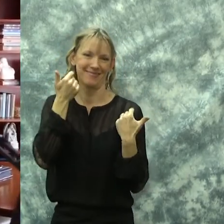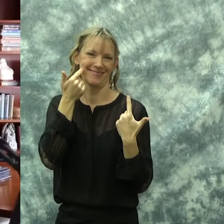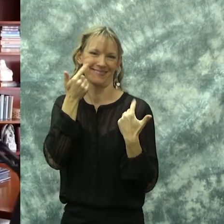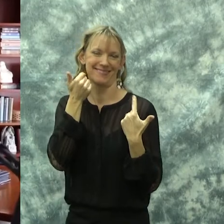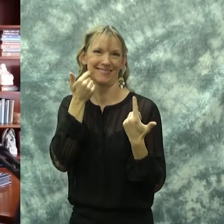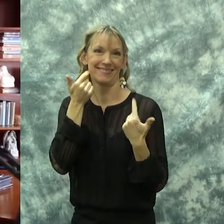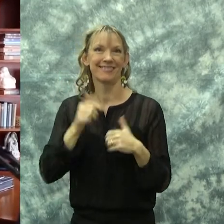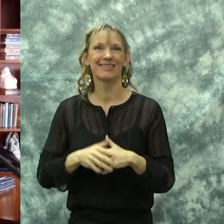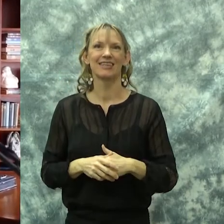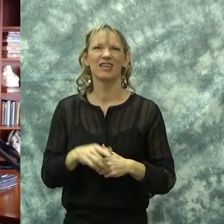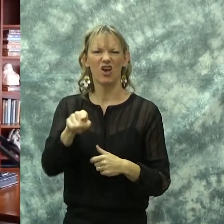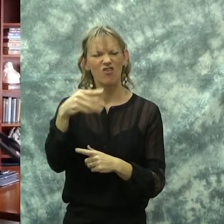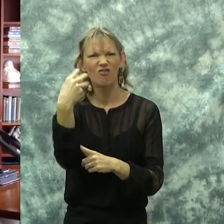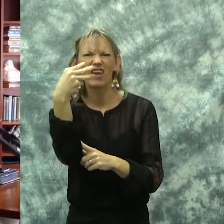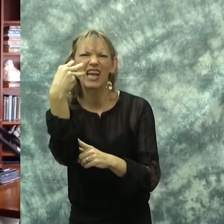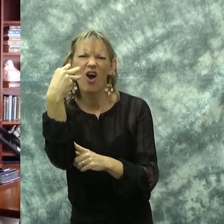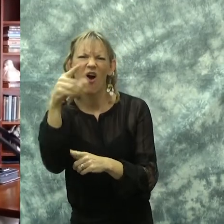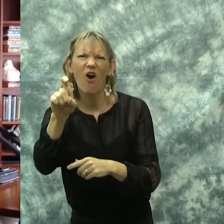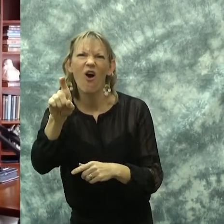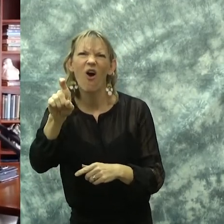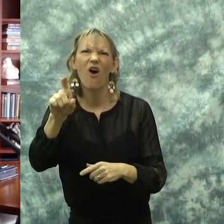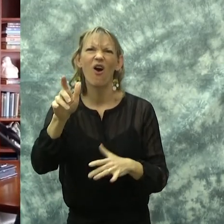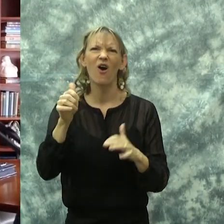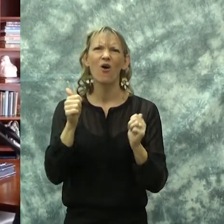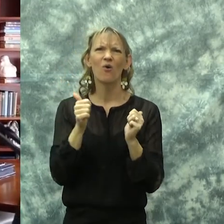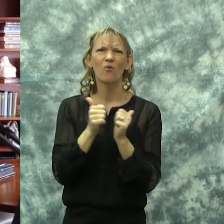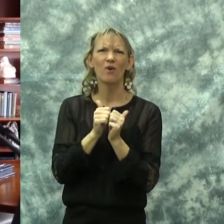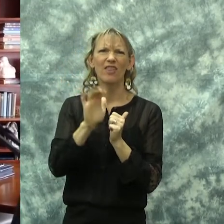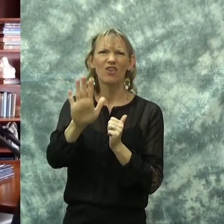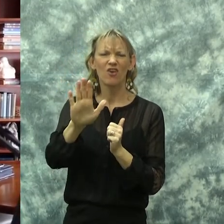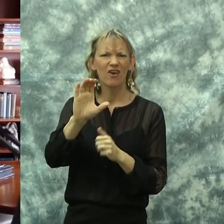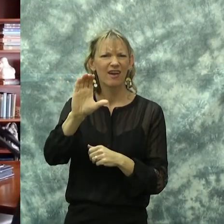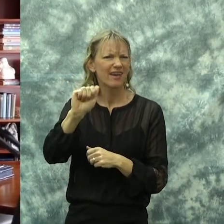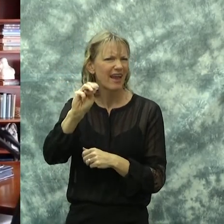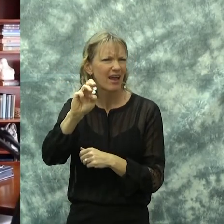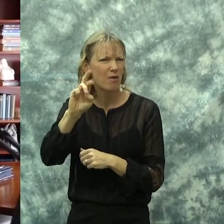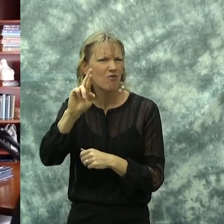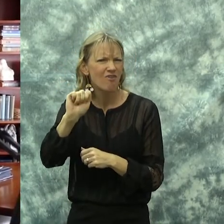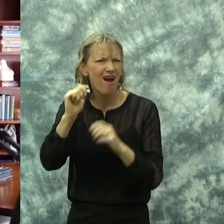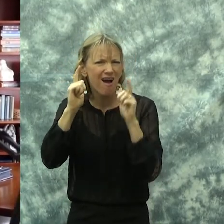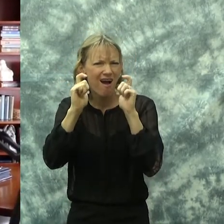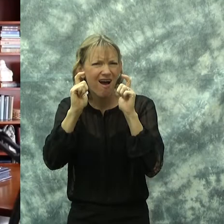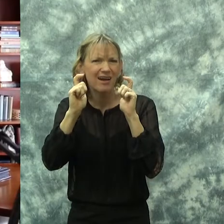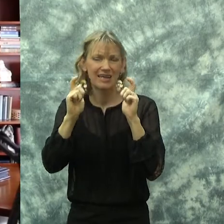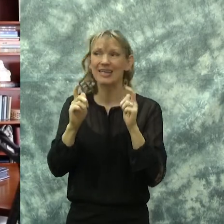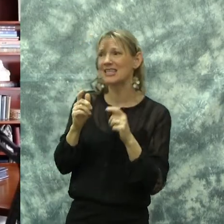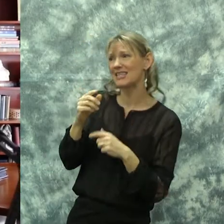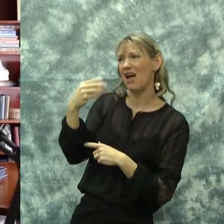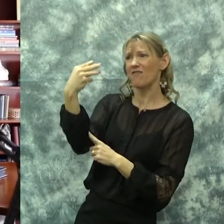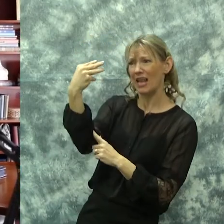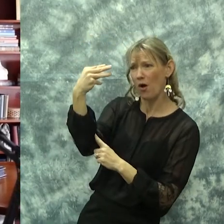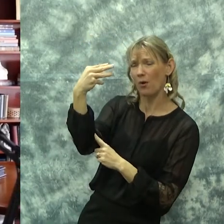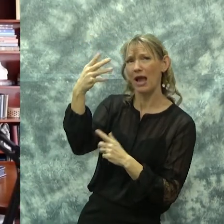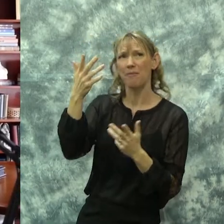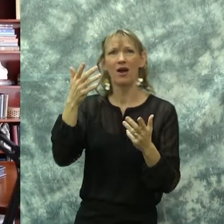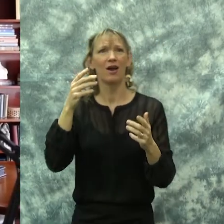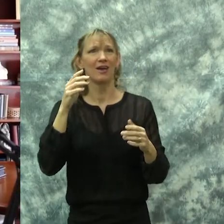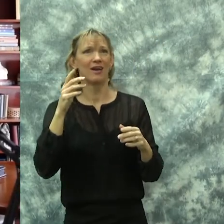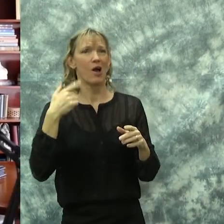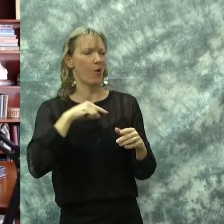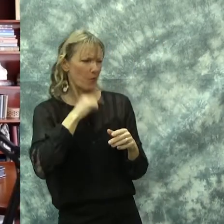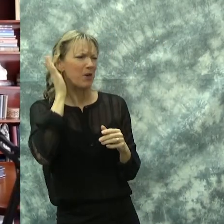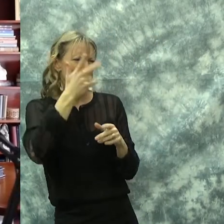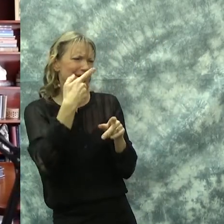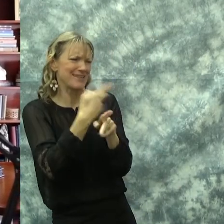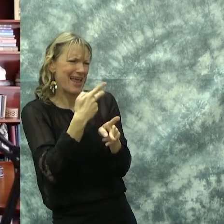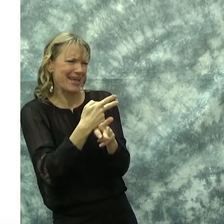And I know you mean that in a good way. Are you taking a video? I do. Yeah. With your still camera? Well, it's a video camera. Oh. Okay, we'll handle the